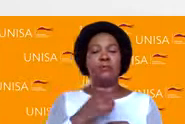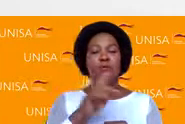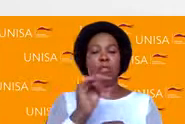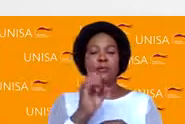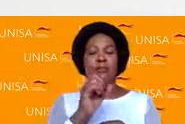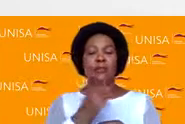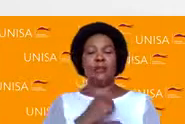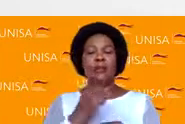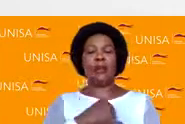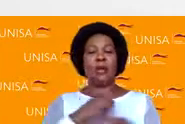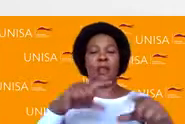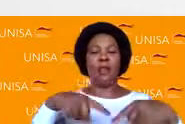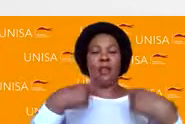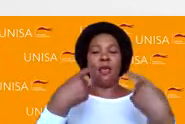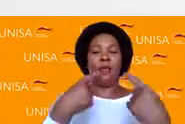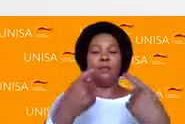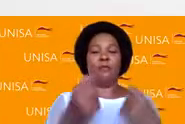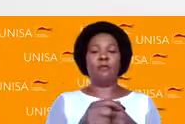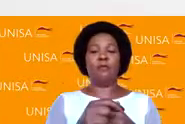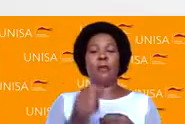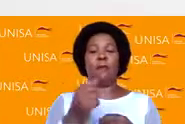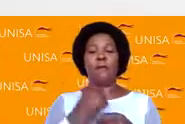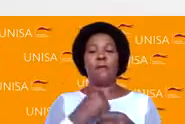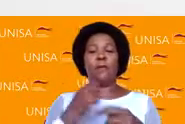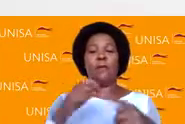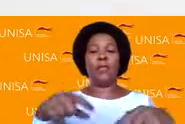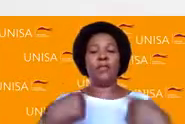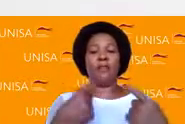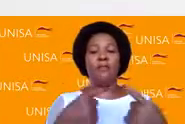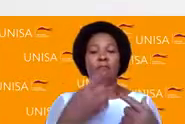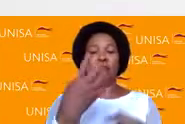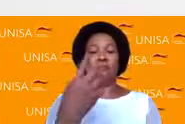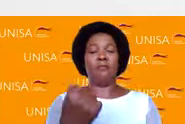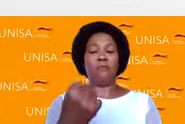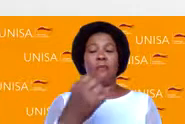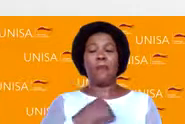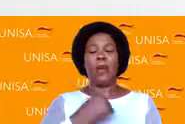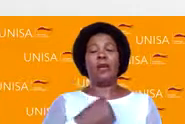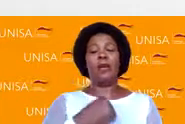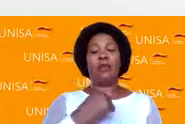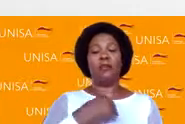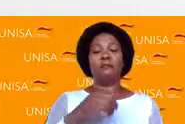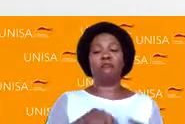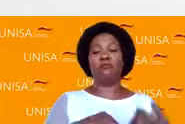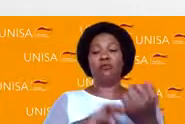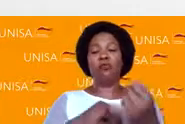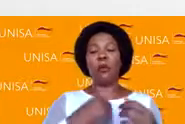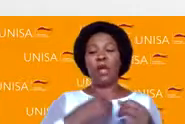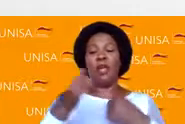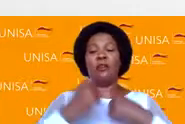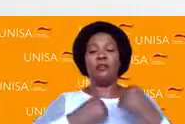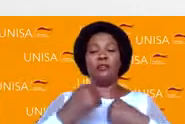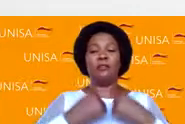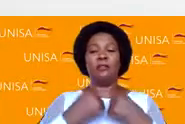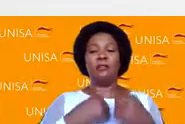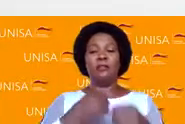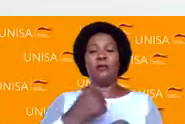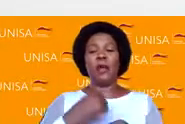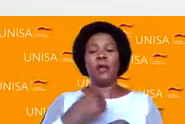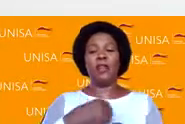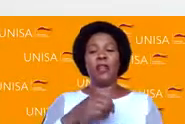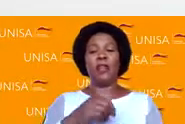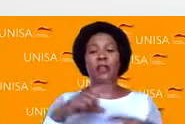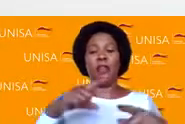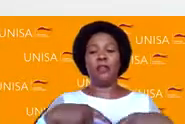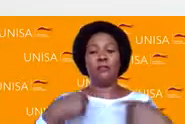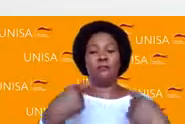myLife. So myUnisa contains myModules and myAdmin, and now your myLife is the